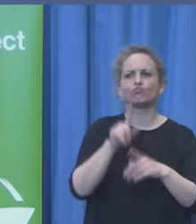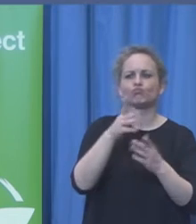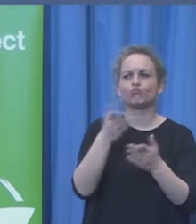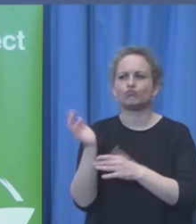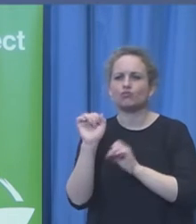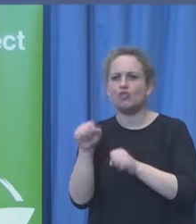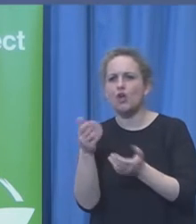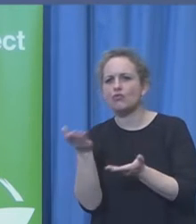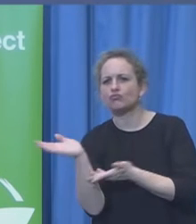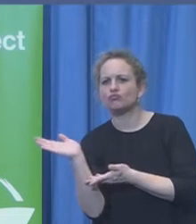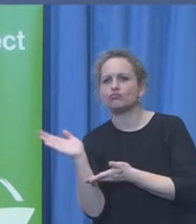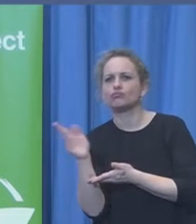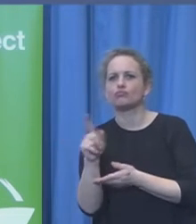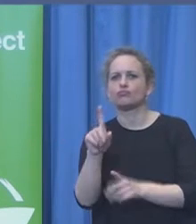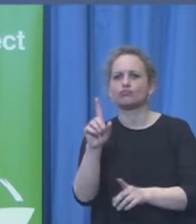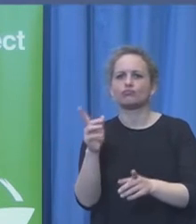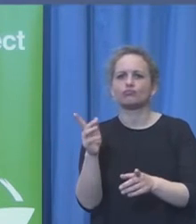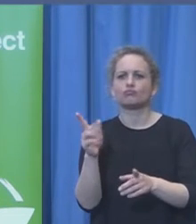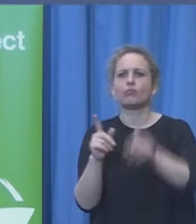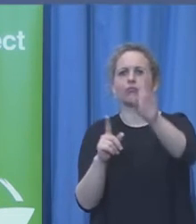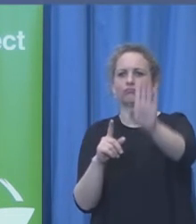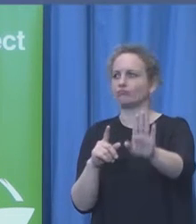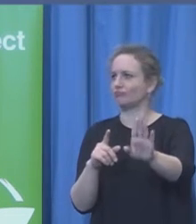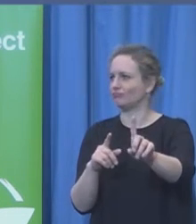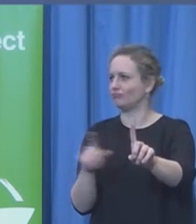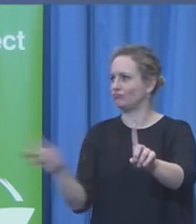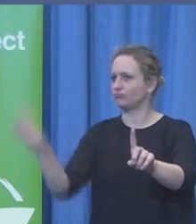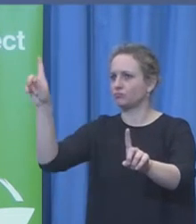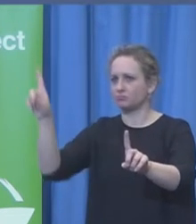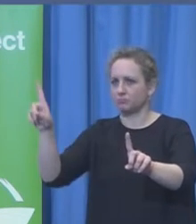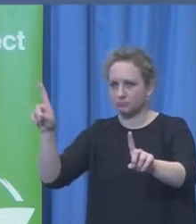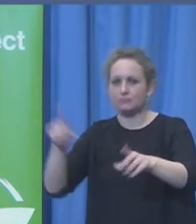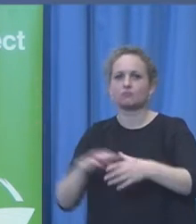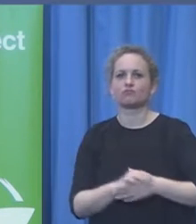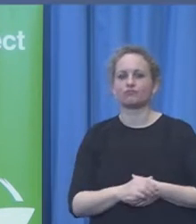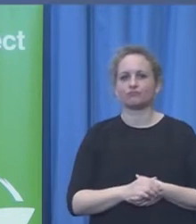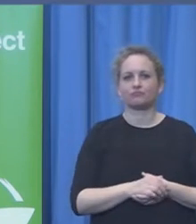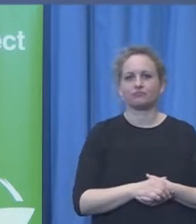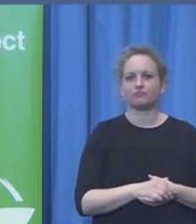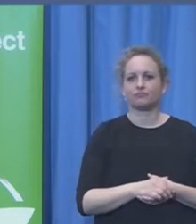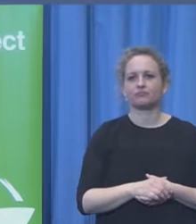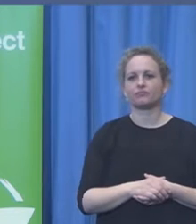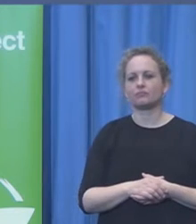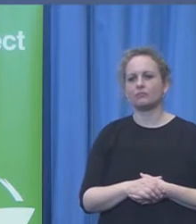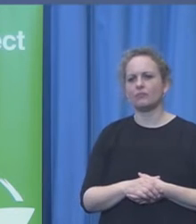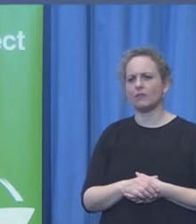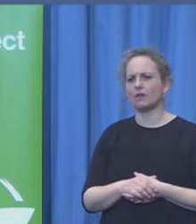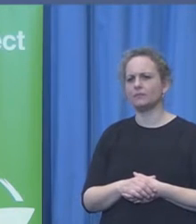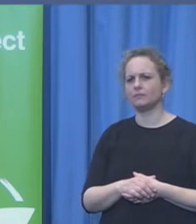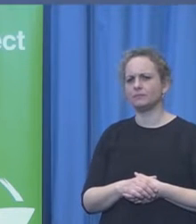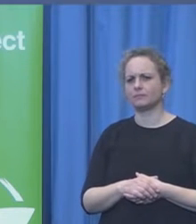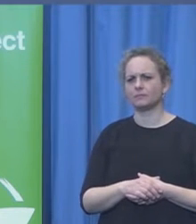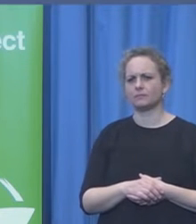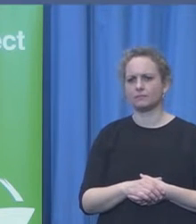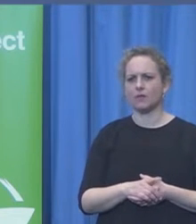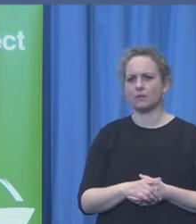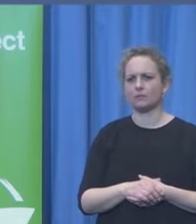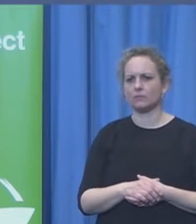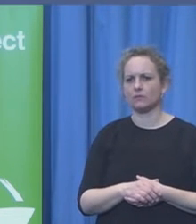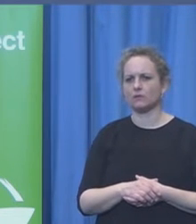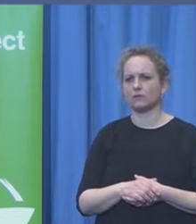see a hand up there. I think it's Professor Pujalte. Is somebody else in the